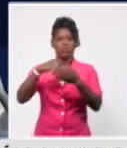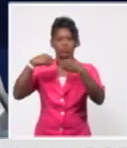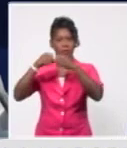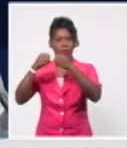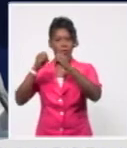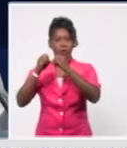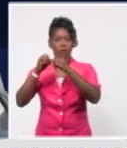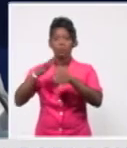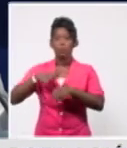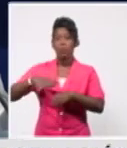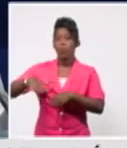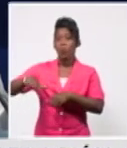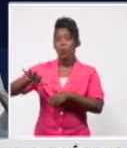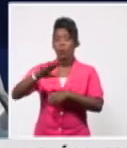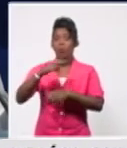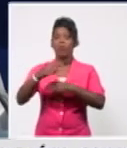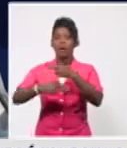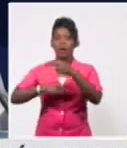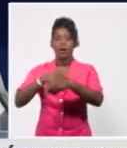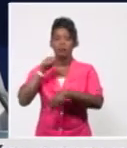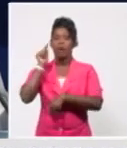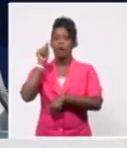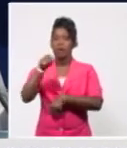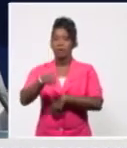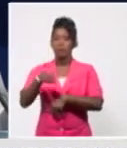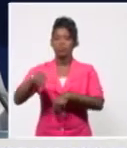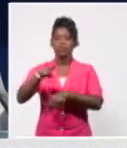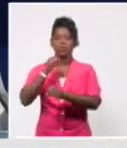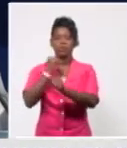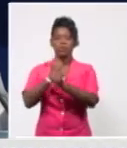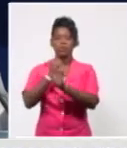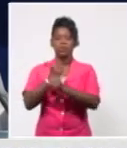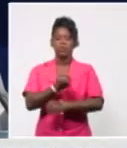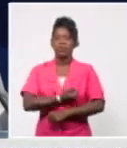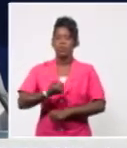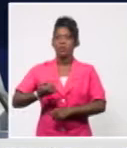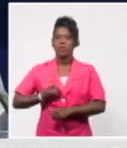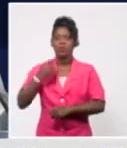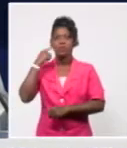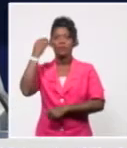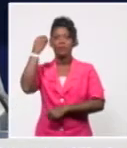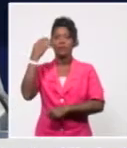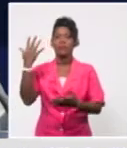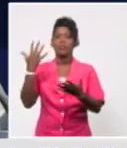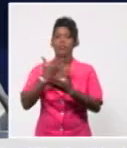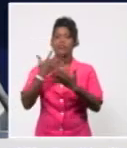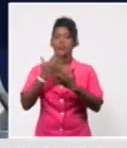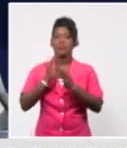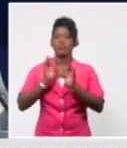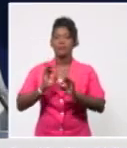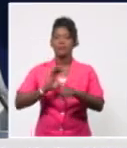2,420 of the samples were processed at the Pedro Curi Tropical Medicine Institute,